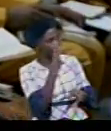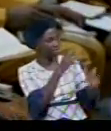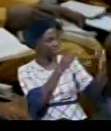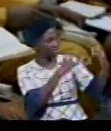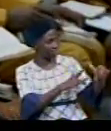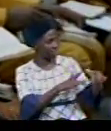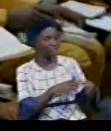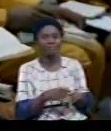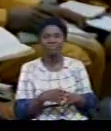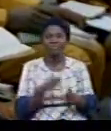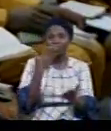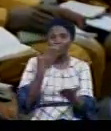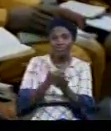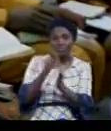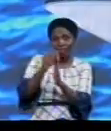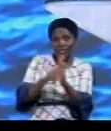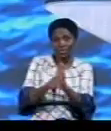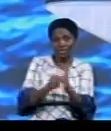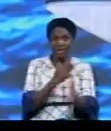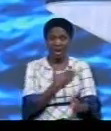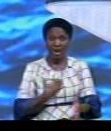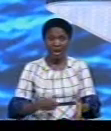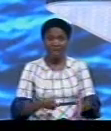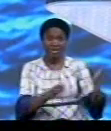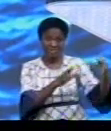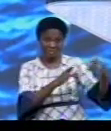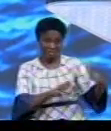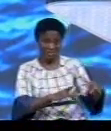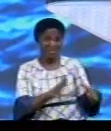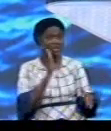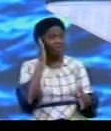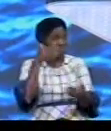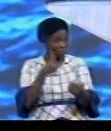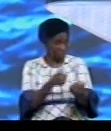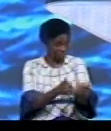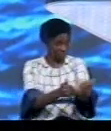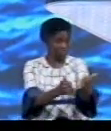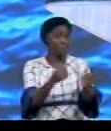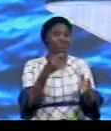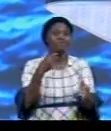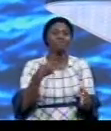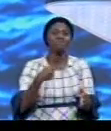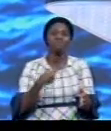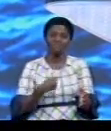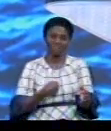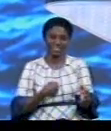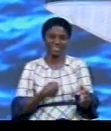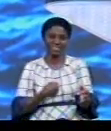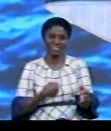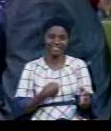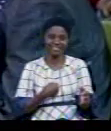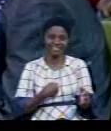there. Goodness and mercy will follow me.